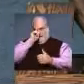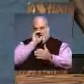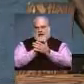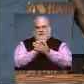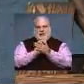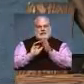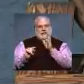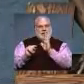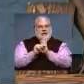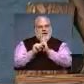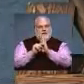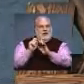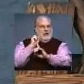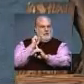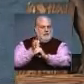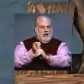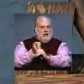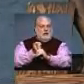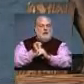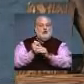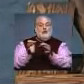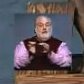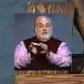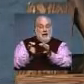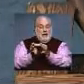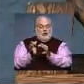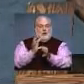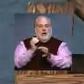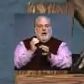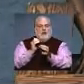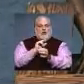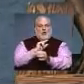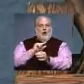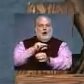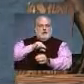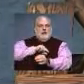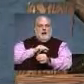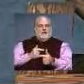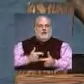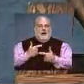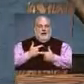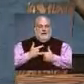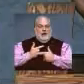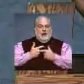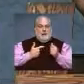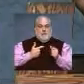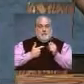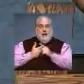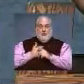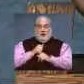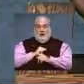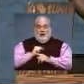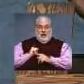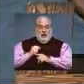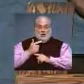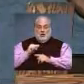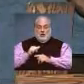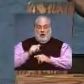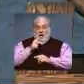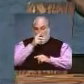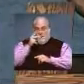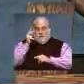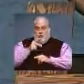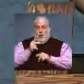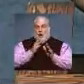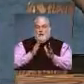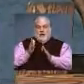and the quality of life for those of us who have chosen to live here. And I again refer back to Atlanta, ladies and gentlemen. Poor planning has